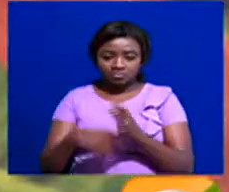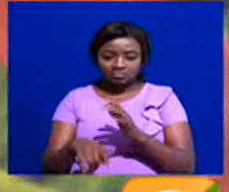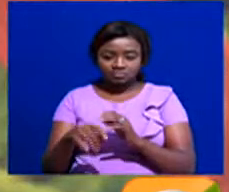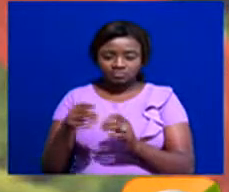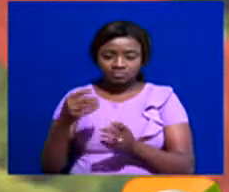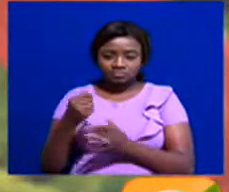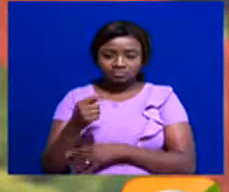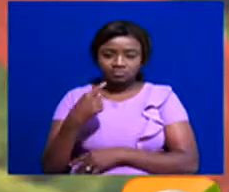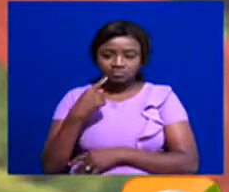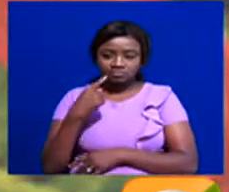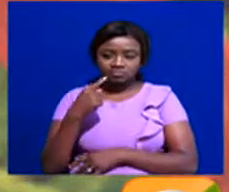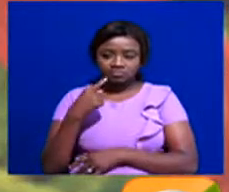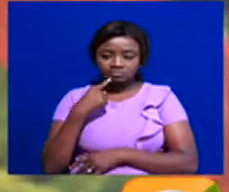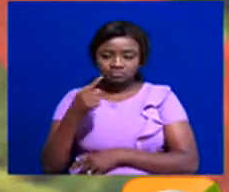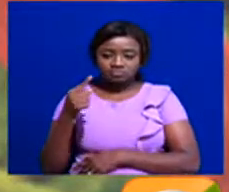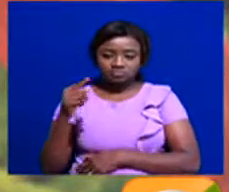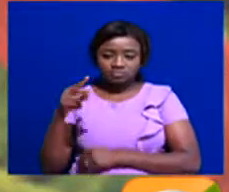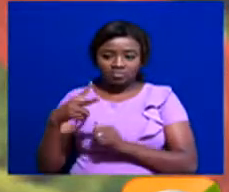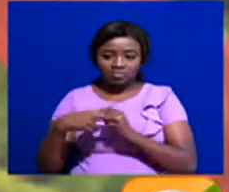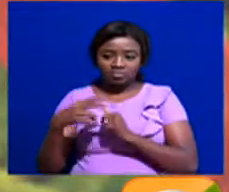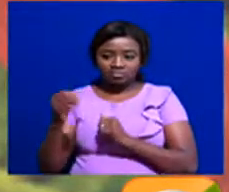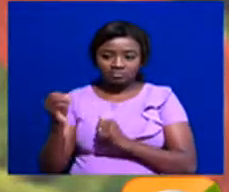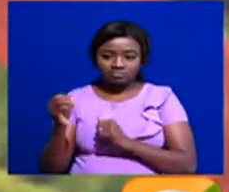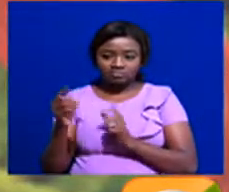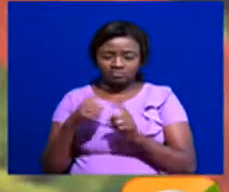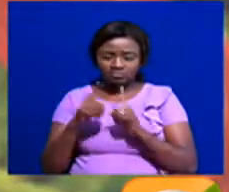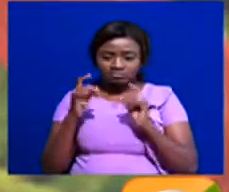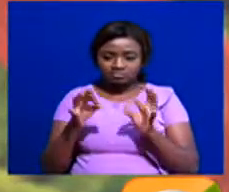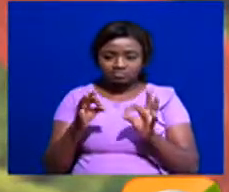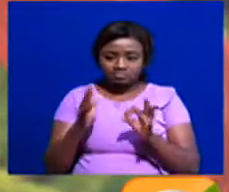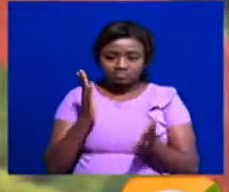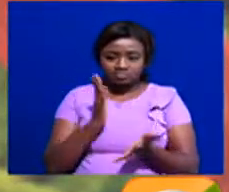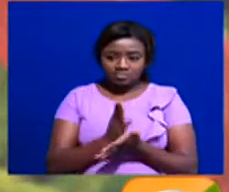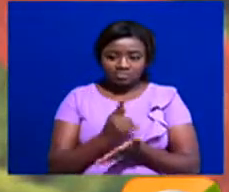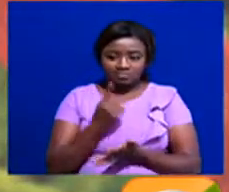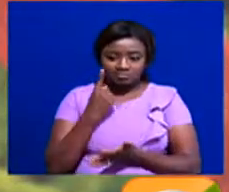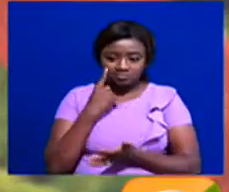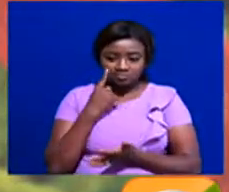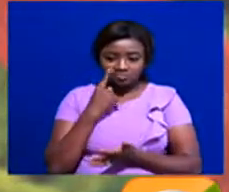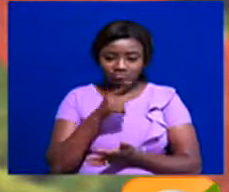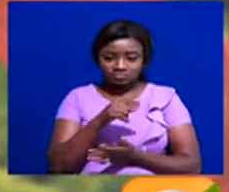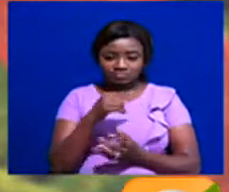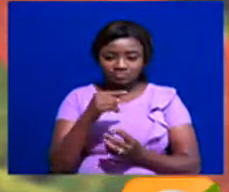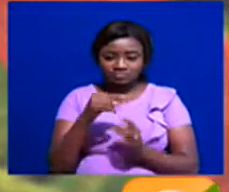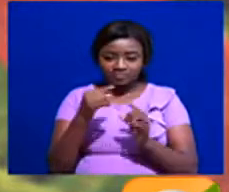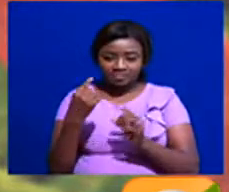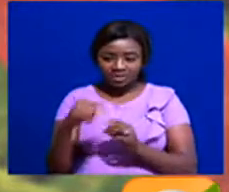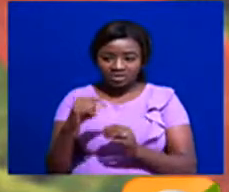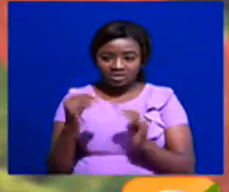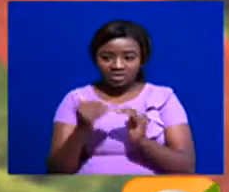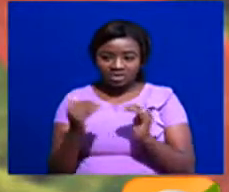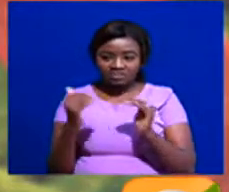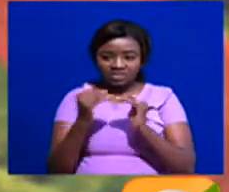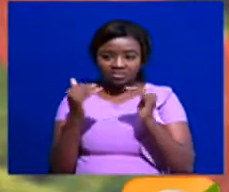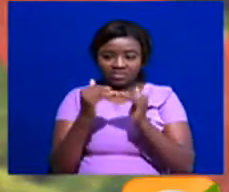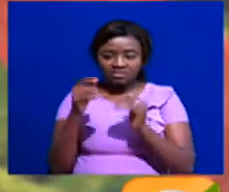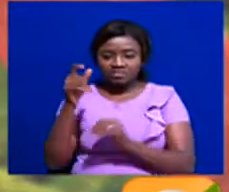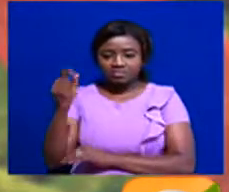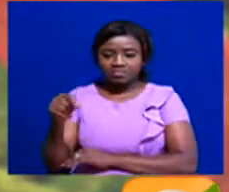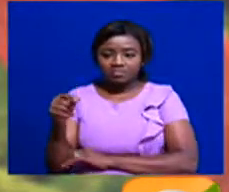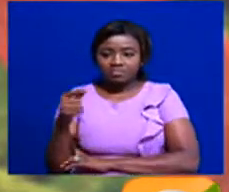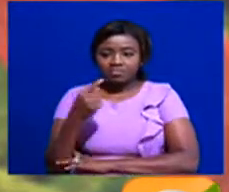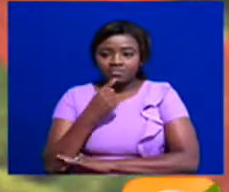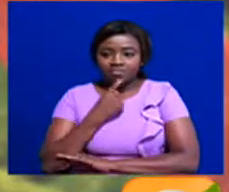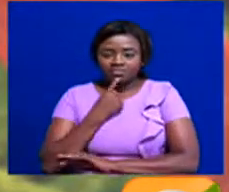170. But if you look at the grading of the tobacco, the first price is selling at